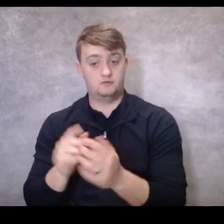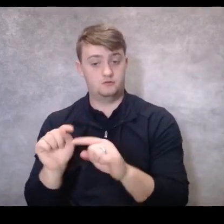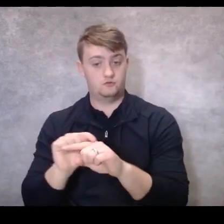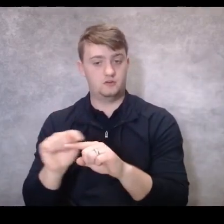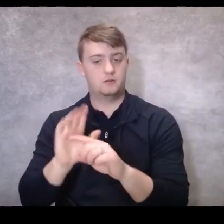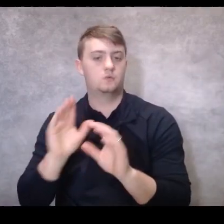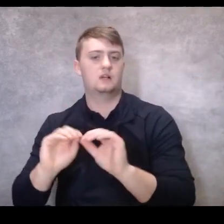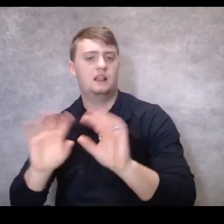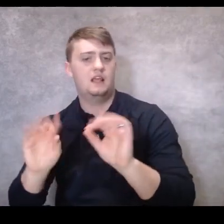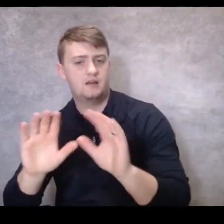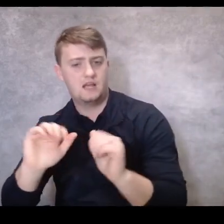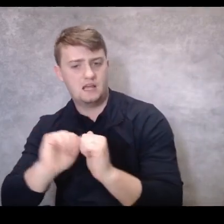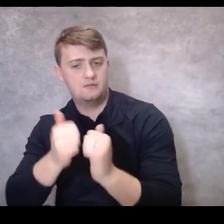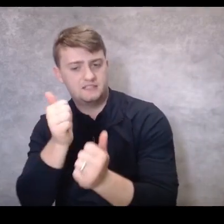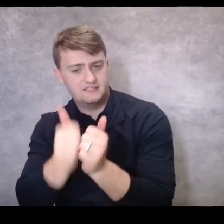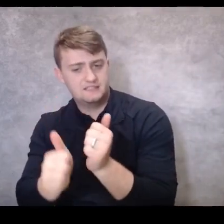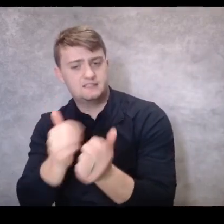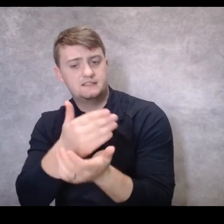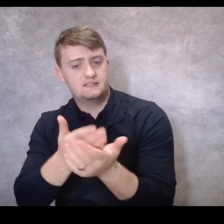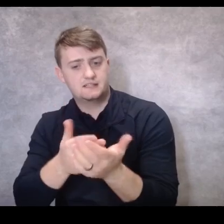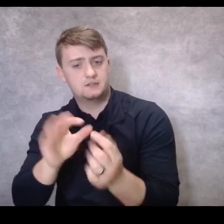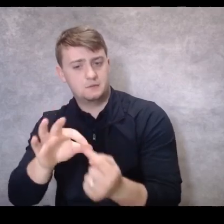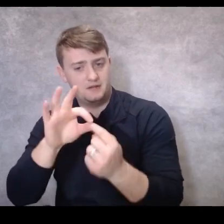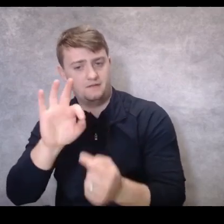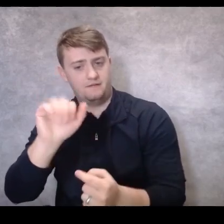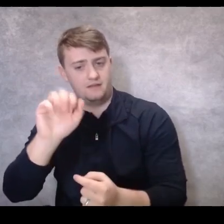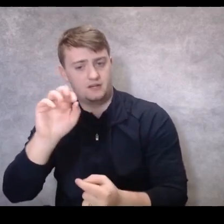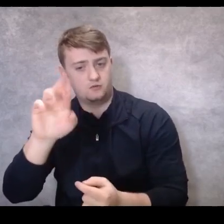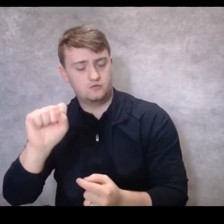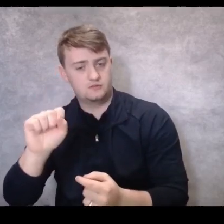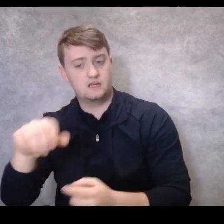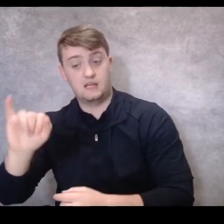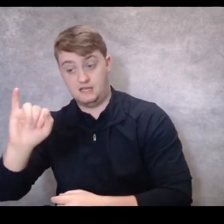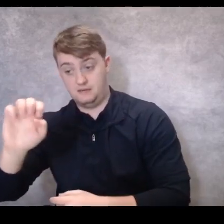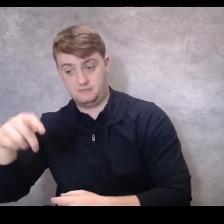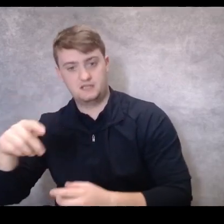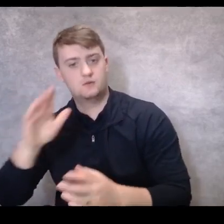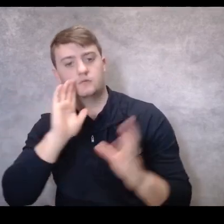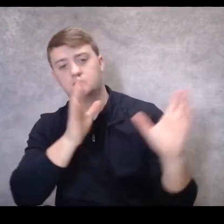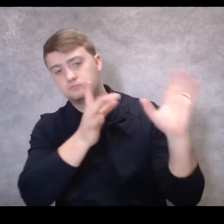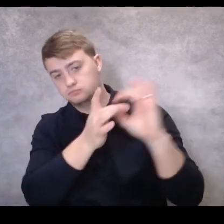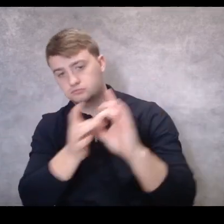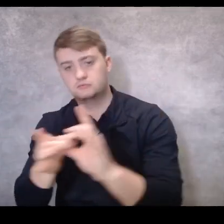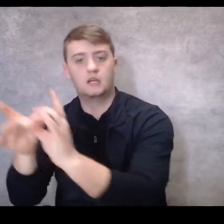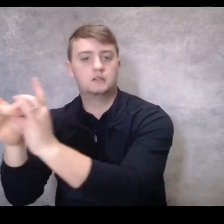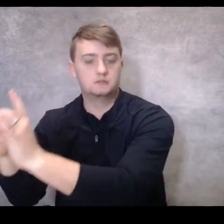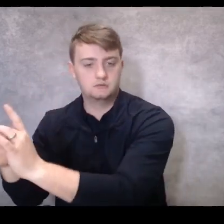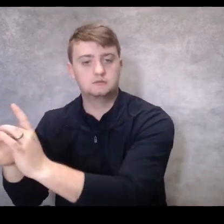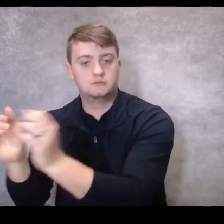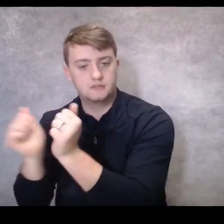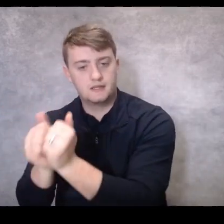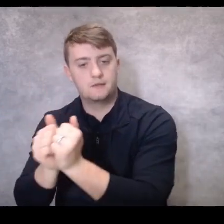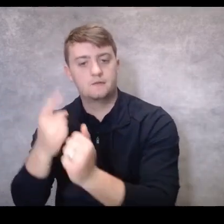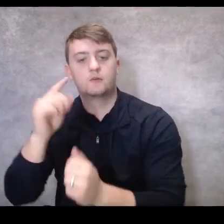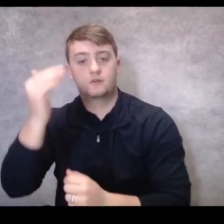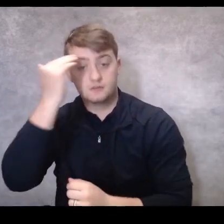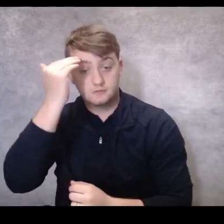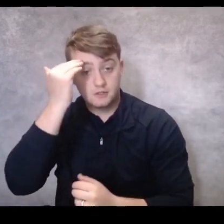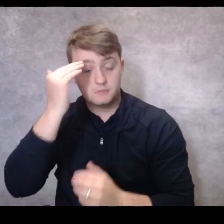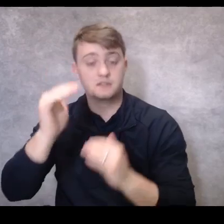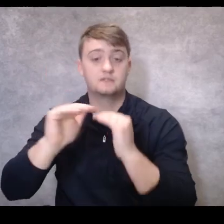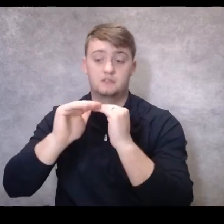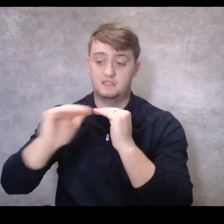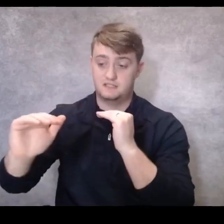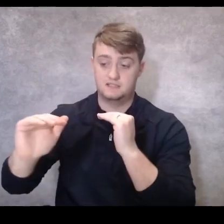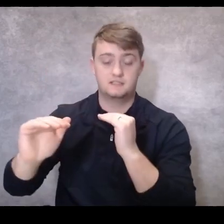other parts of the series clarify how each section of the special factors in the IEP connect together to create a